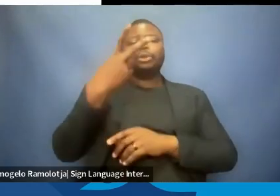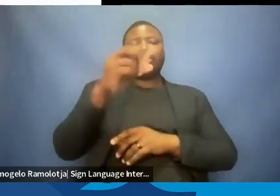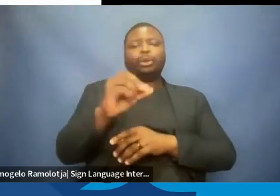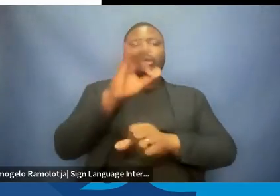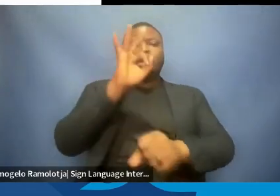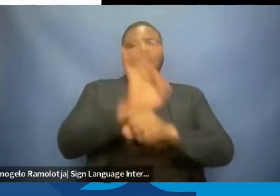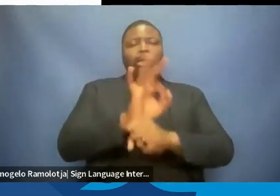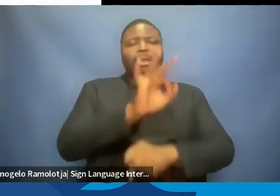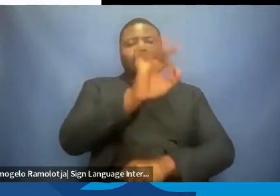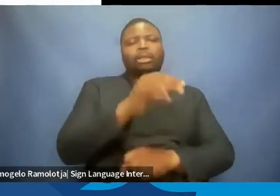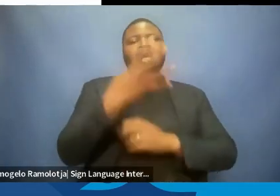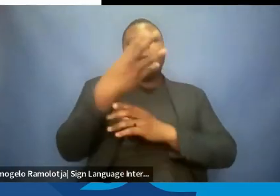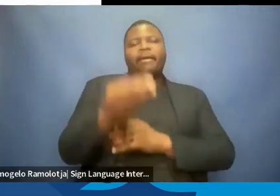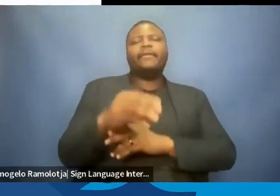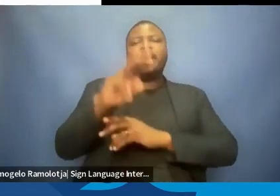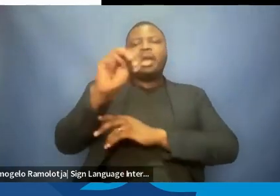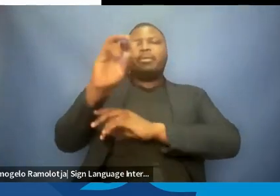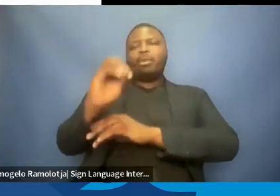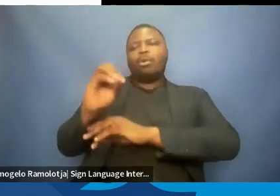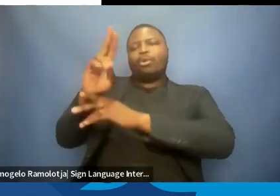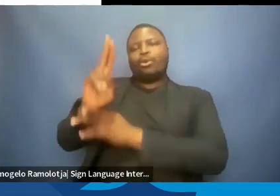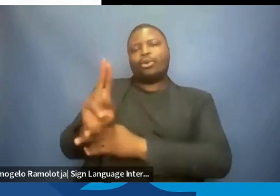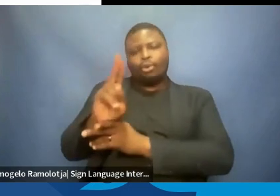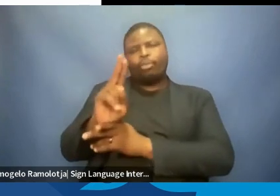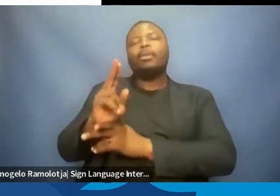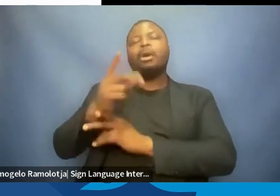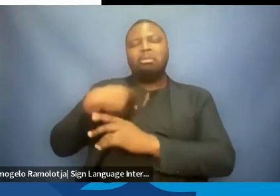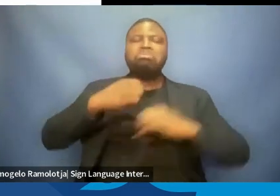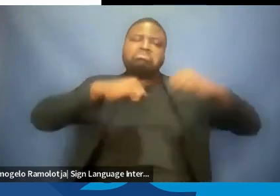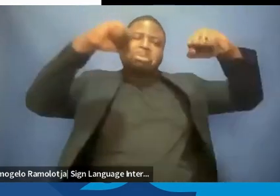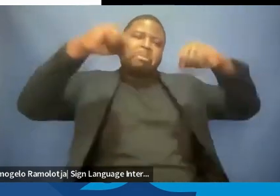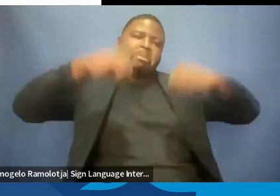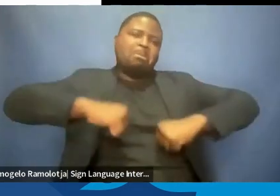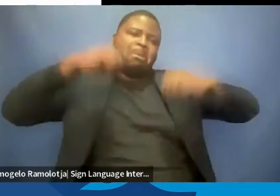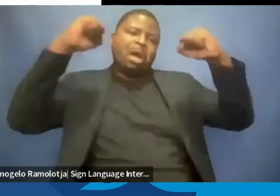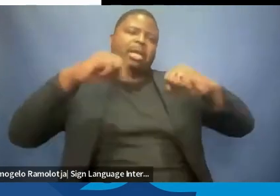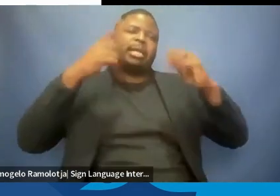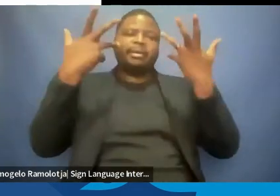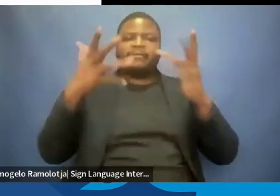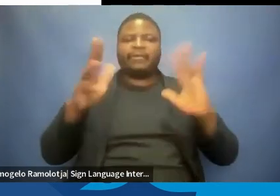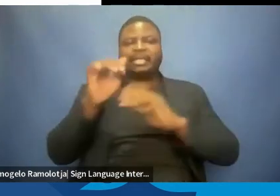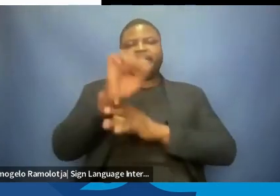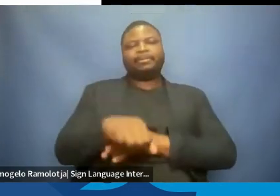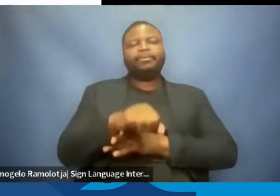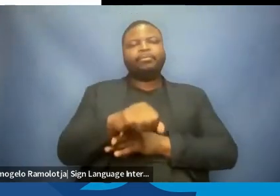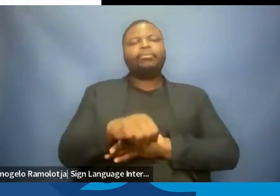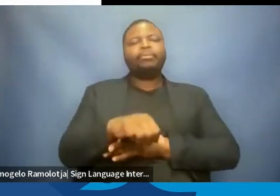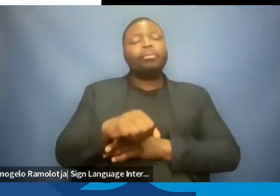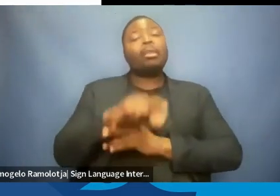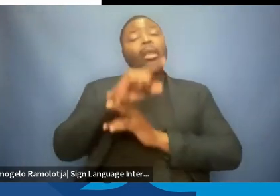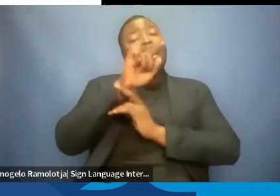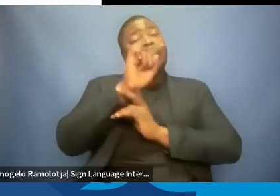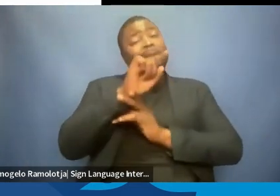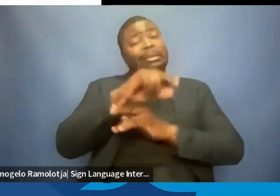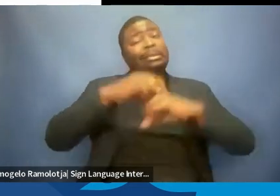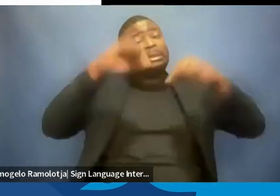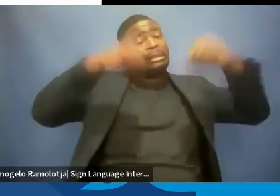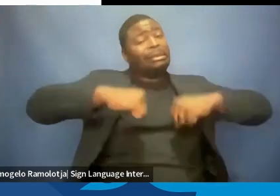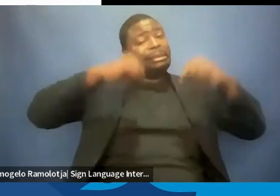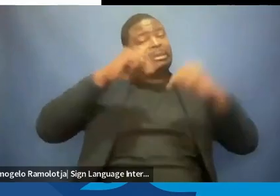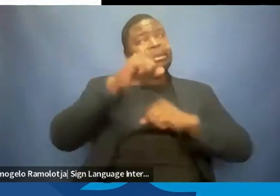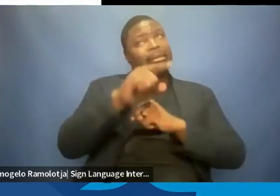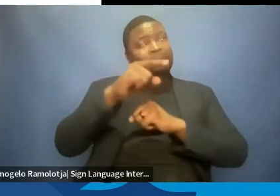asked, how did it come about that this relationship was developed? So in 2013, there